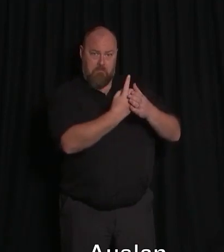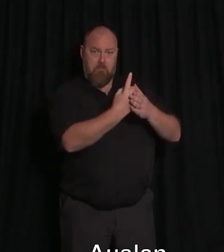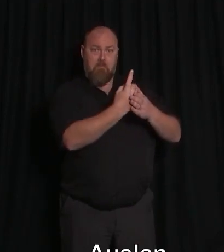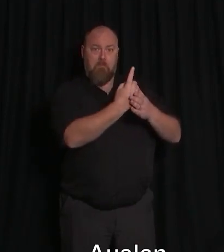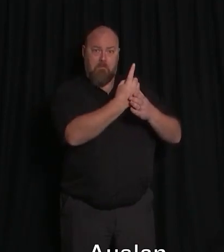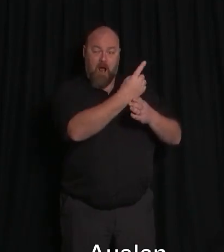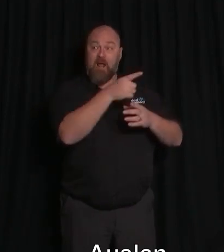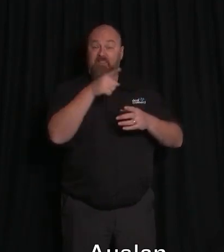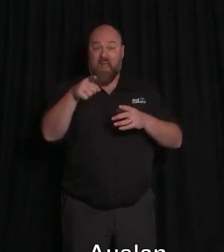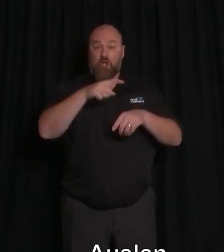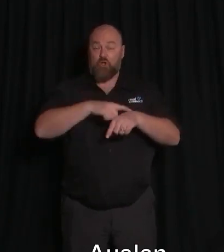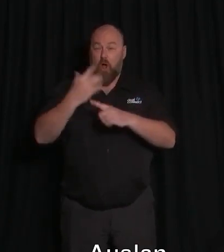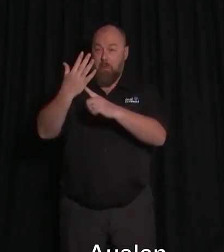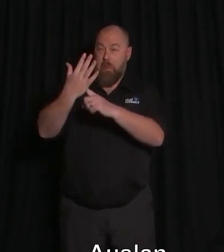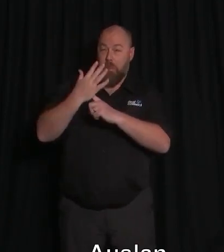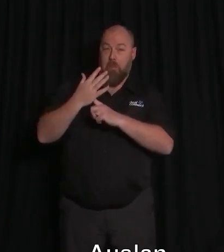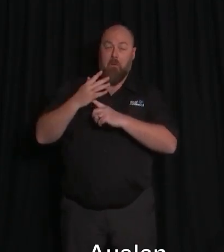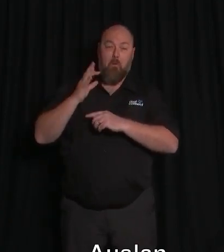oppressive apartheid regime.